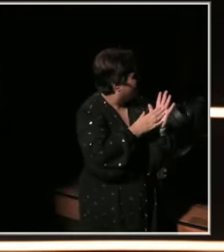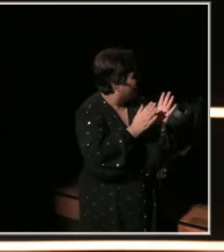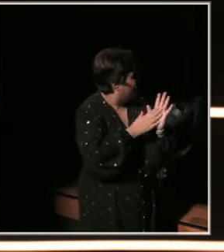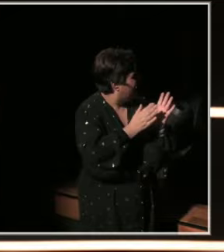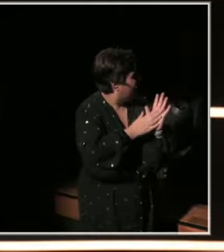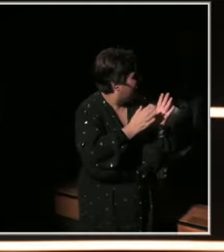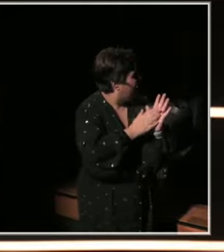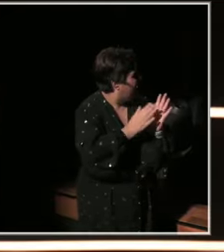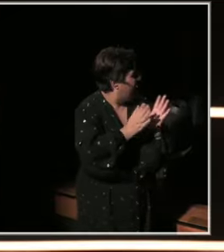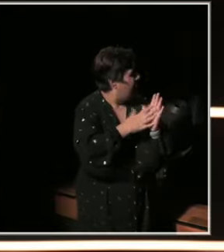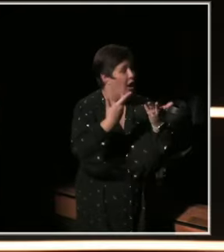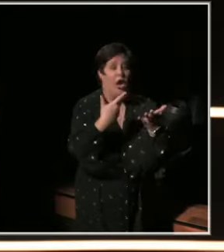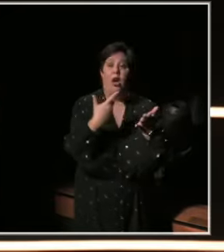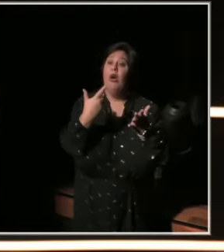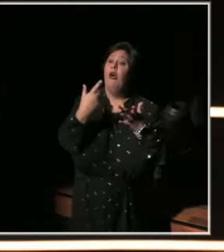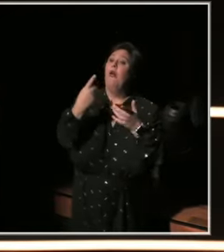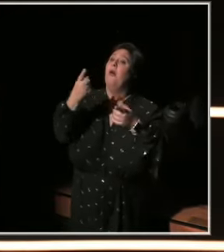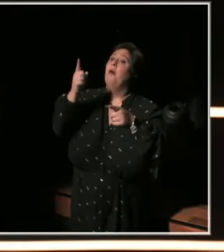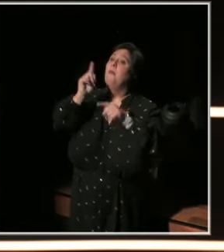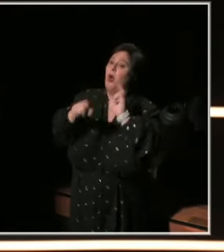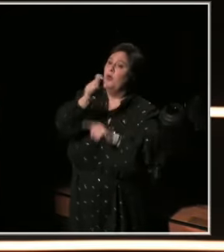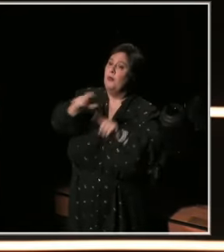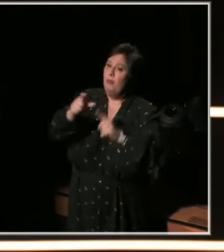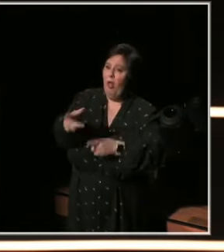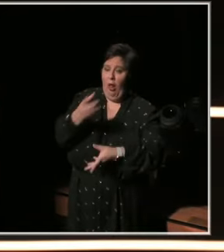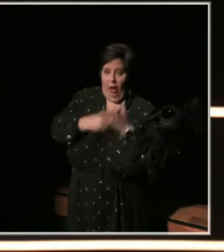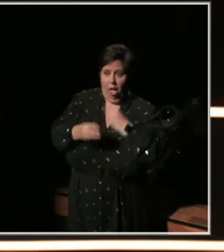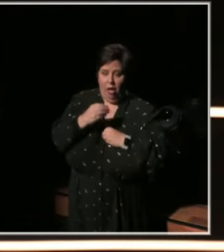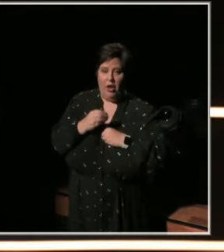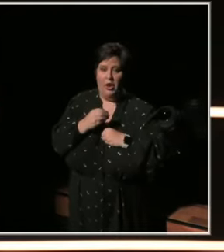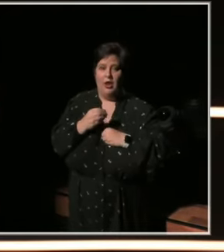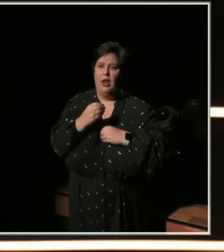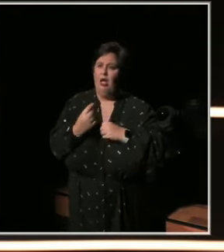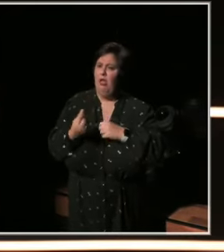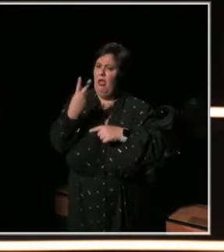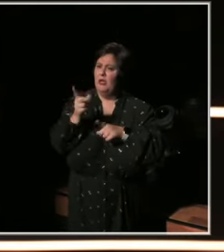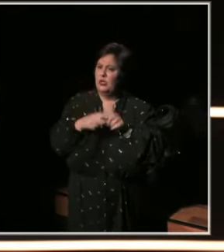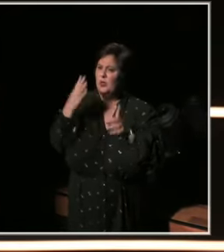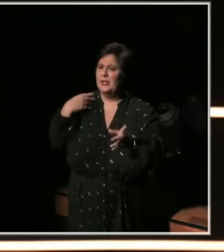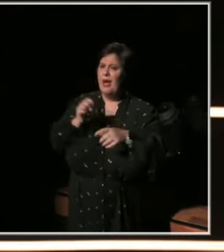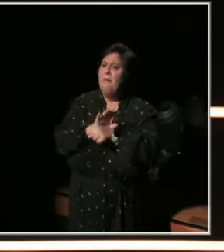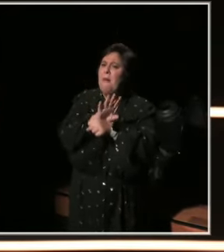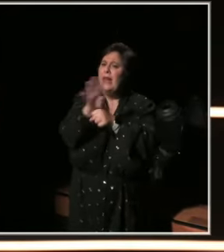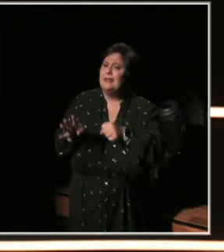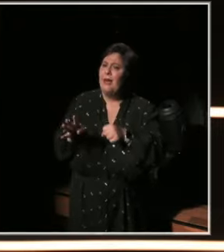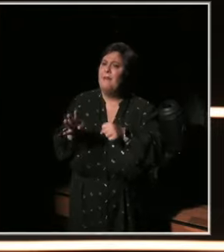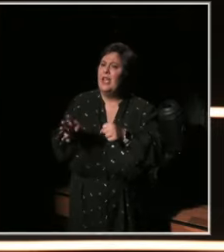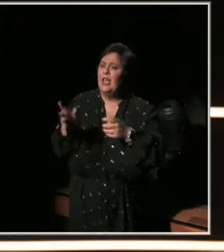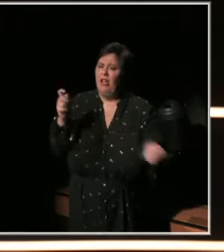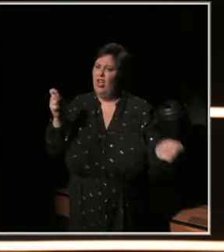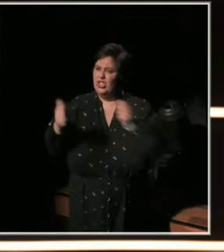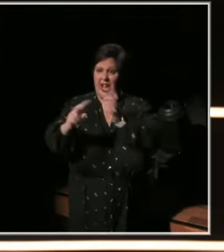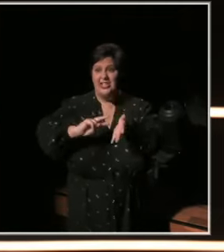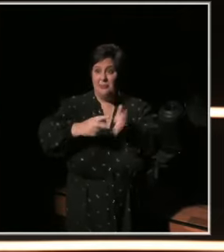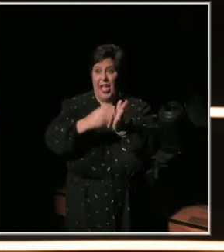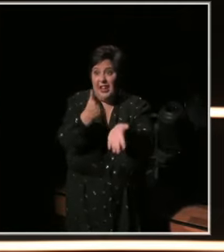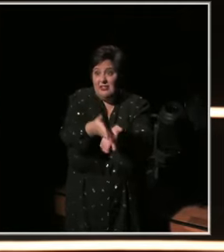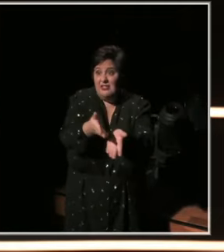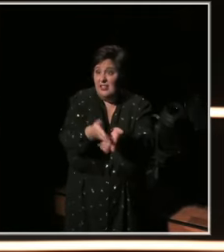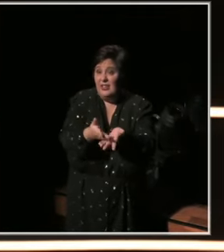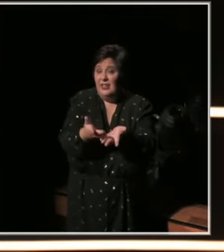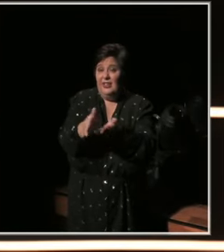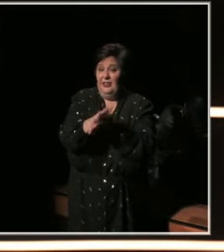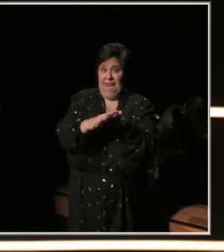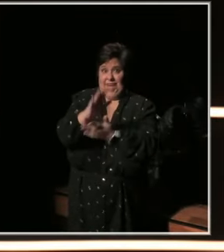As many of us documentary filmmakers and humans around the world learned the last couple of years, the pandemic changes plans for us, doesn't